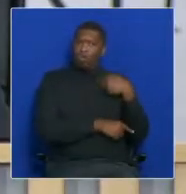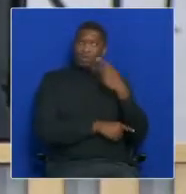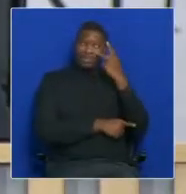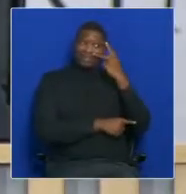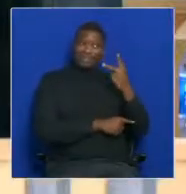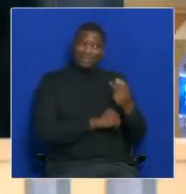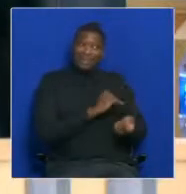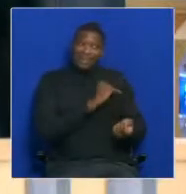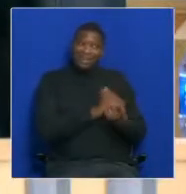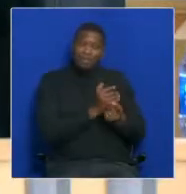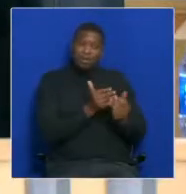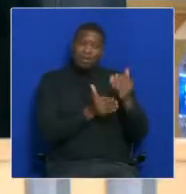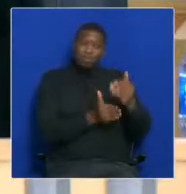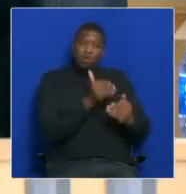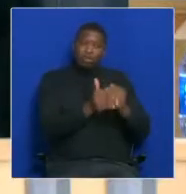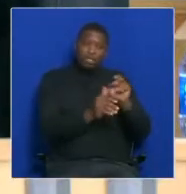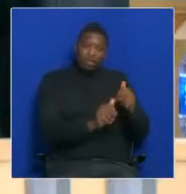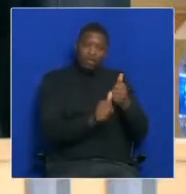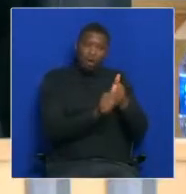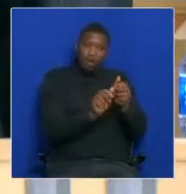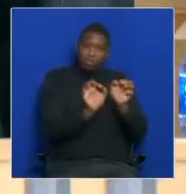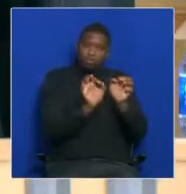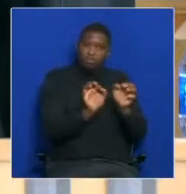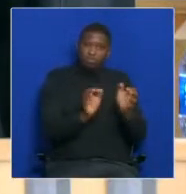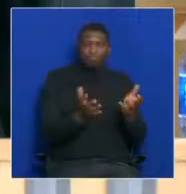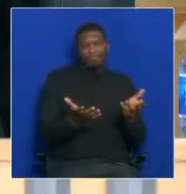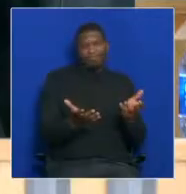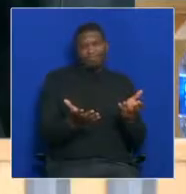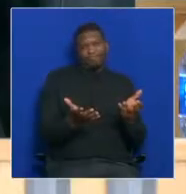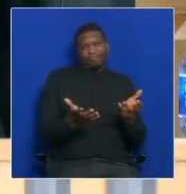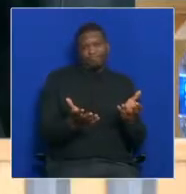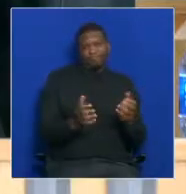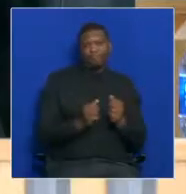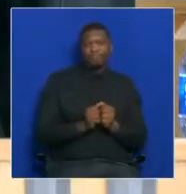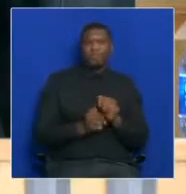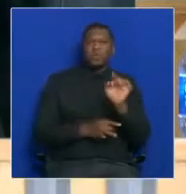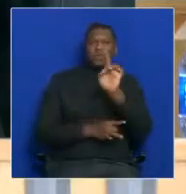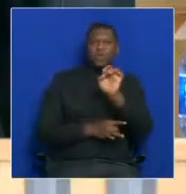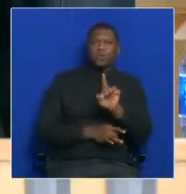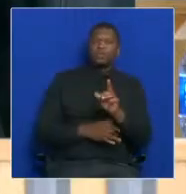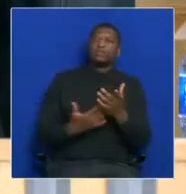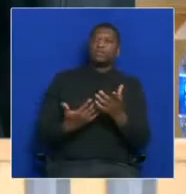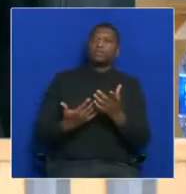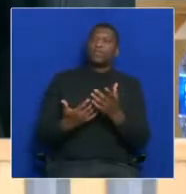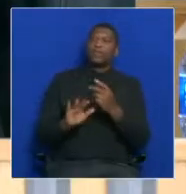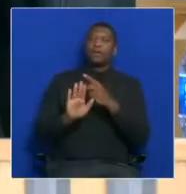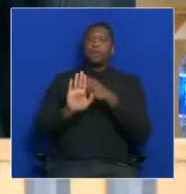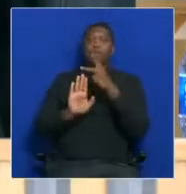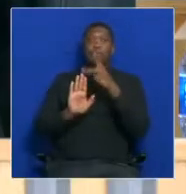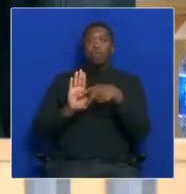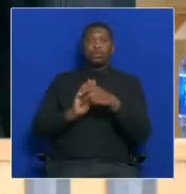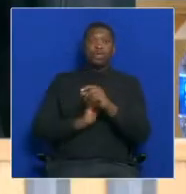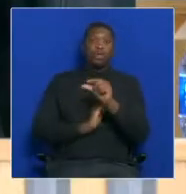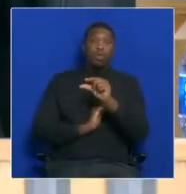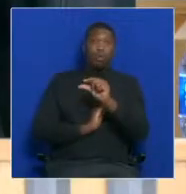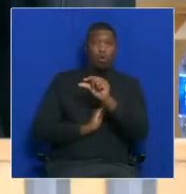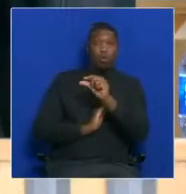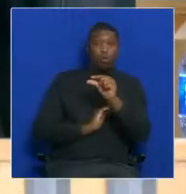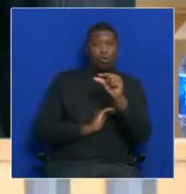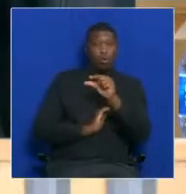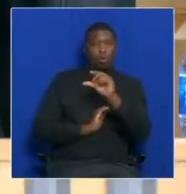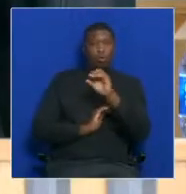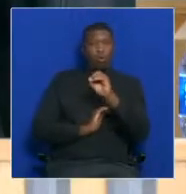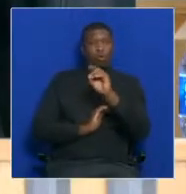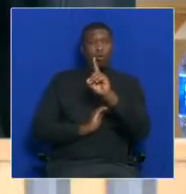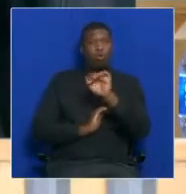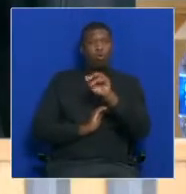Just ask the Project Golden, you were not part of it because you were excluded or you were not available. I'm just